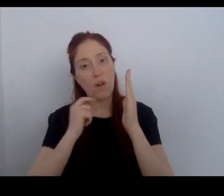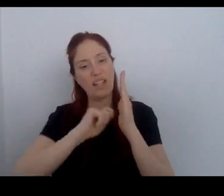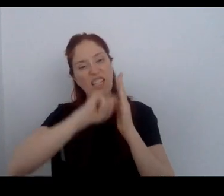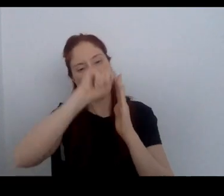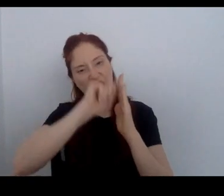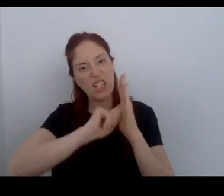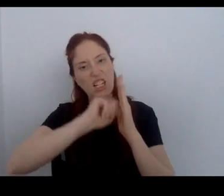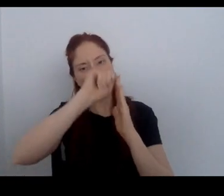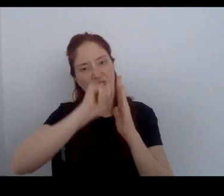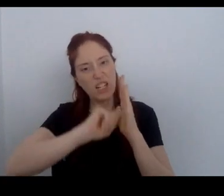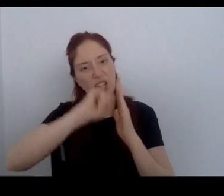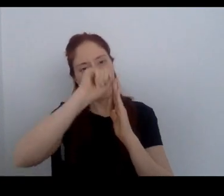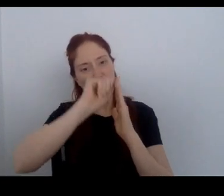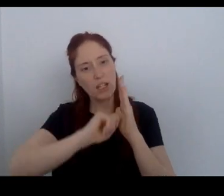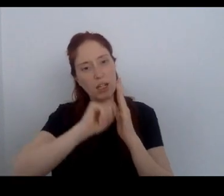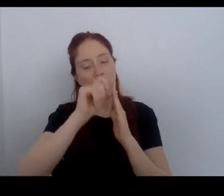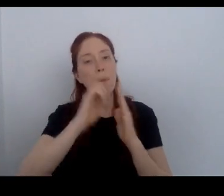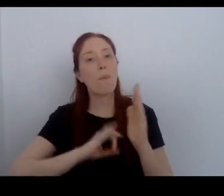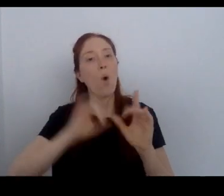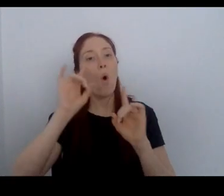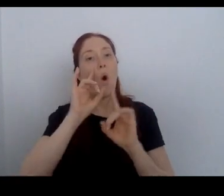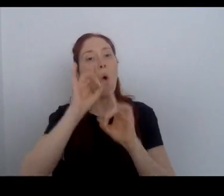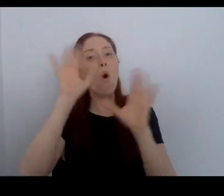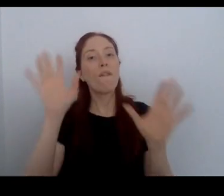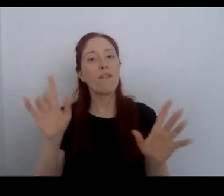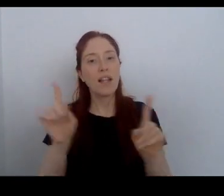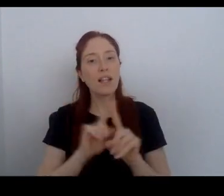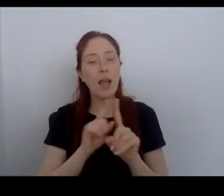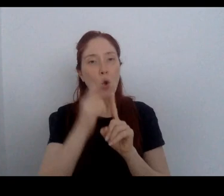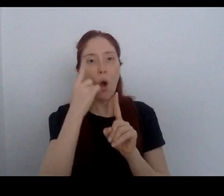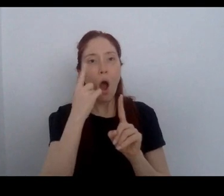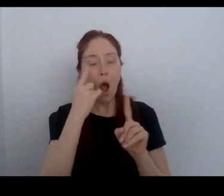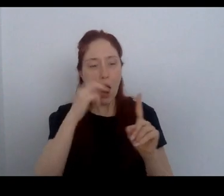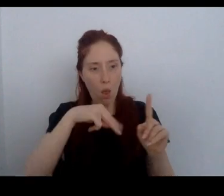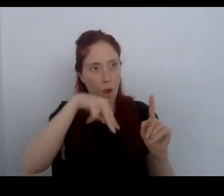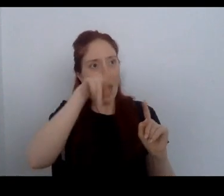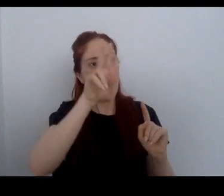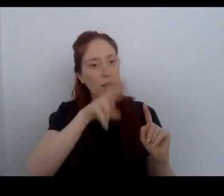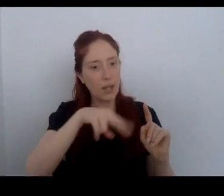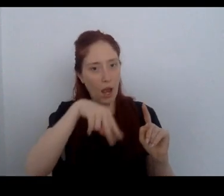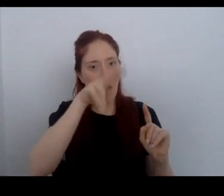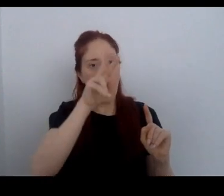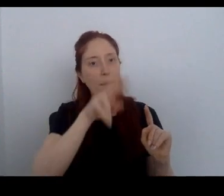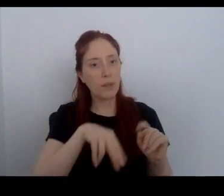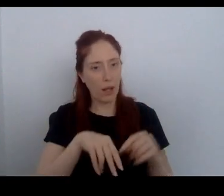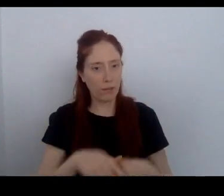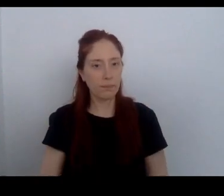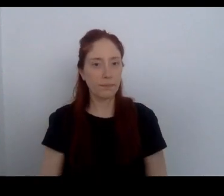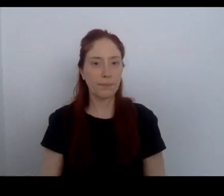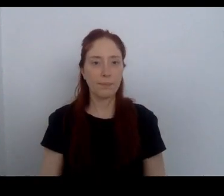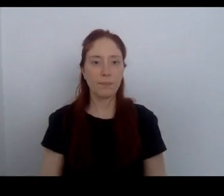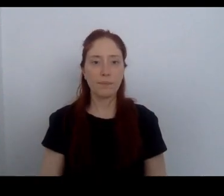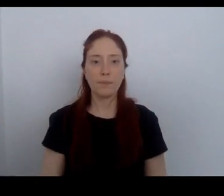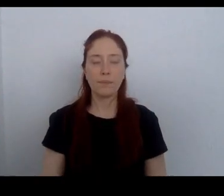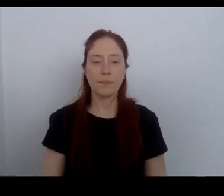emphasize the way that my eye flows down those long edges of the chair.